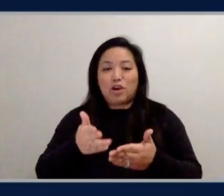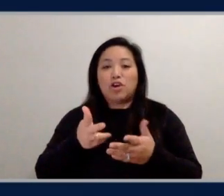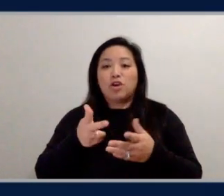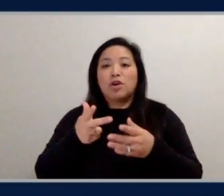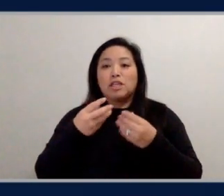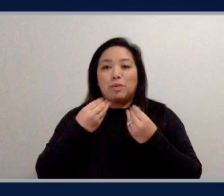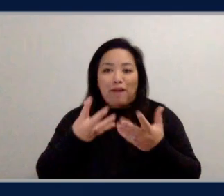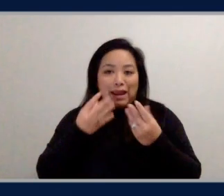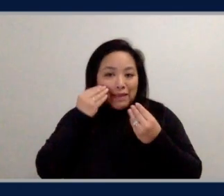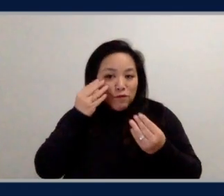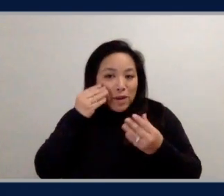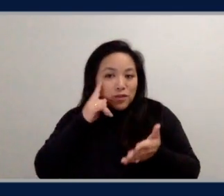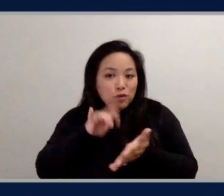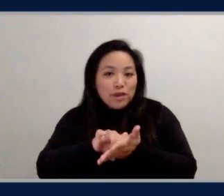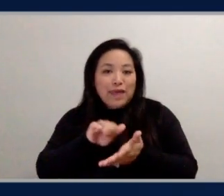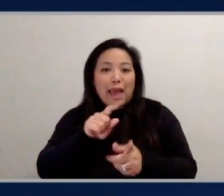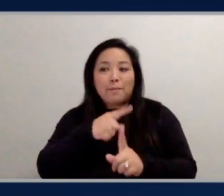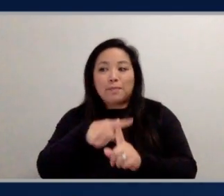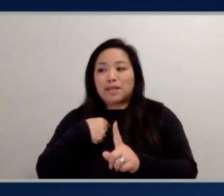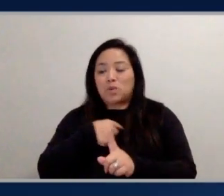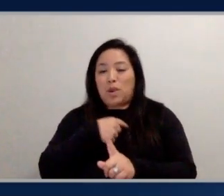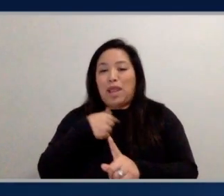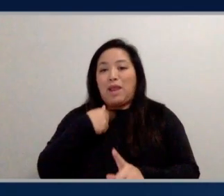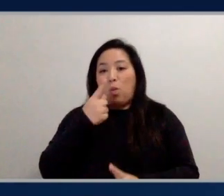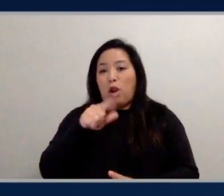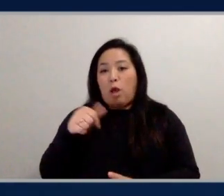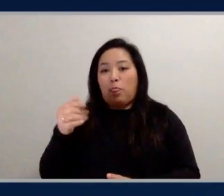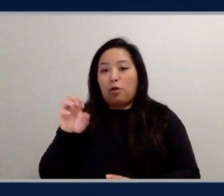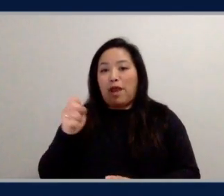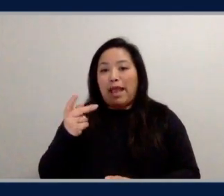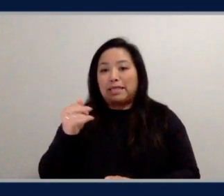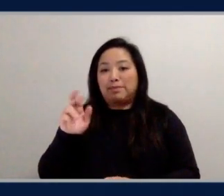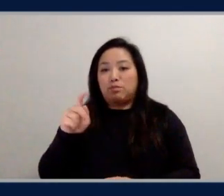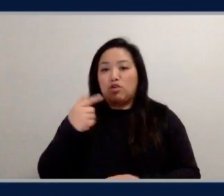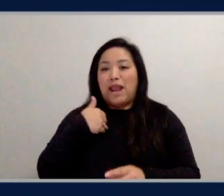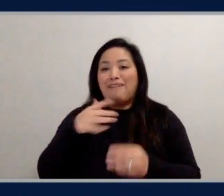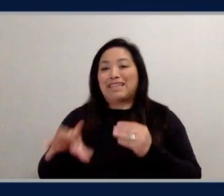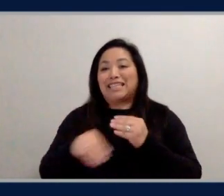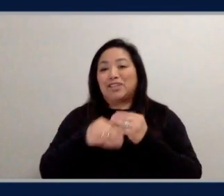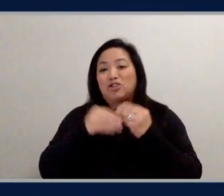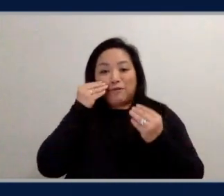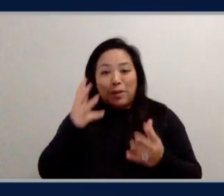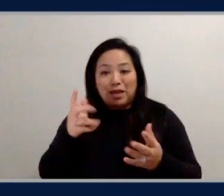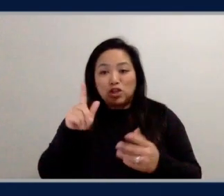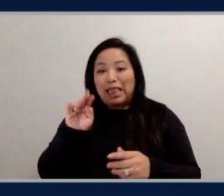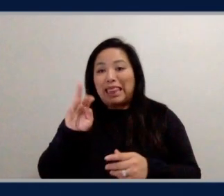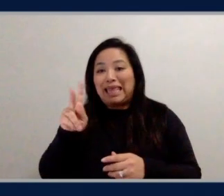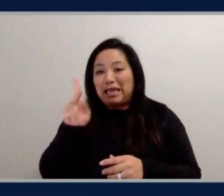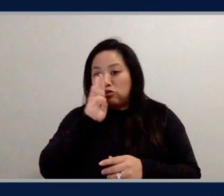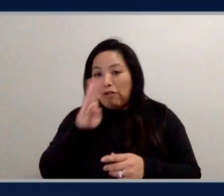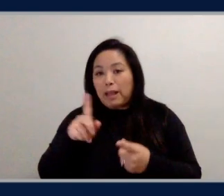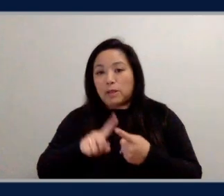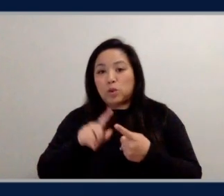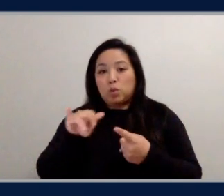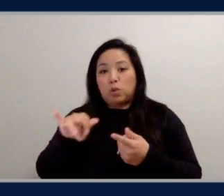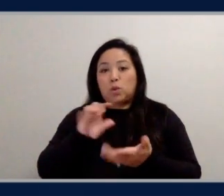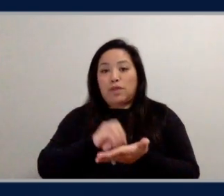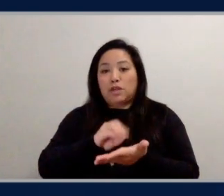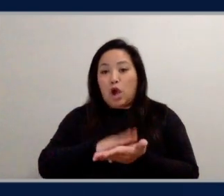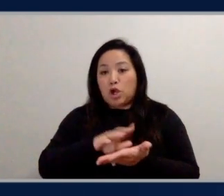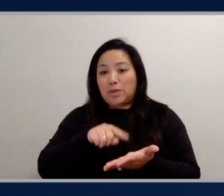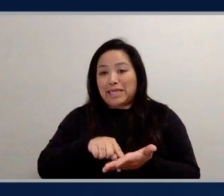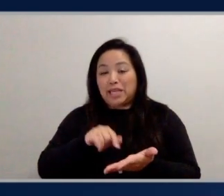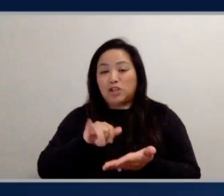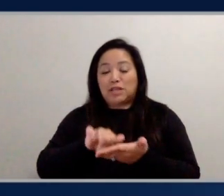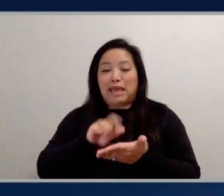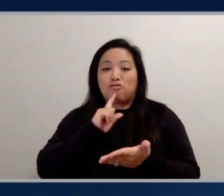we had Dieter, one of our experts, also add some additional information here, linking directly to the documentation that really gives you